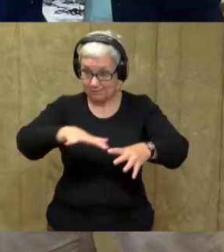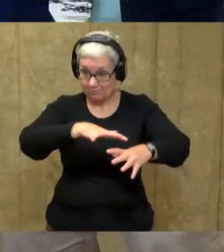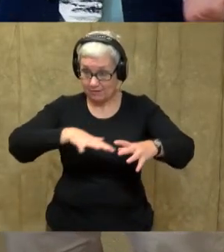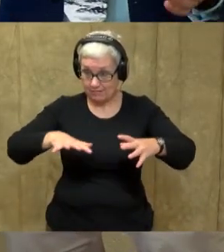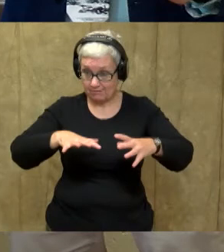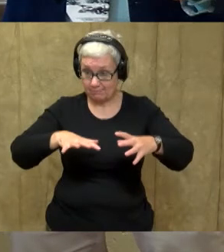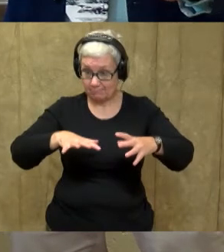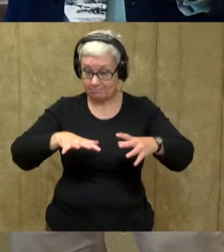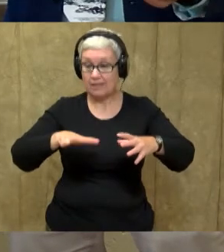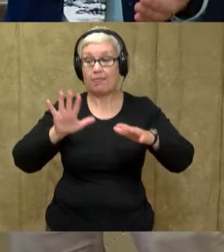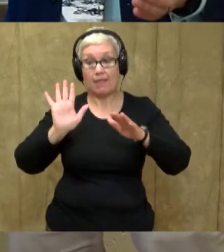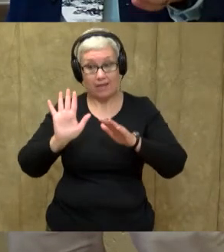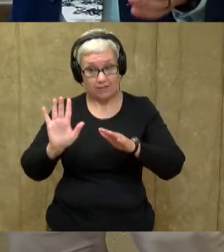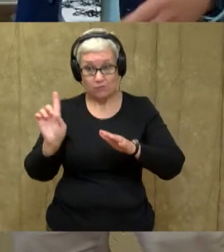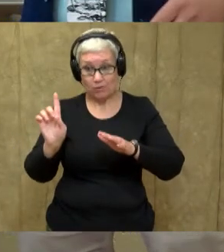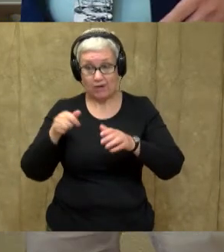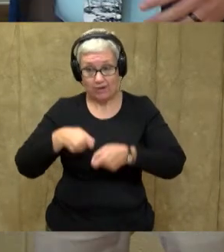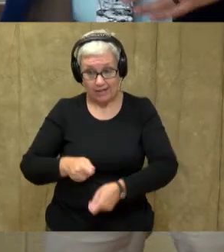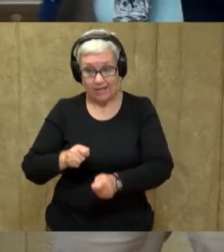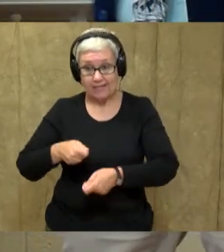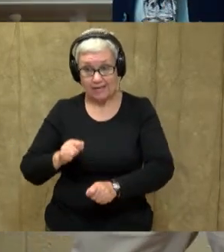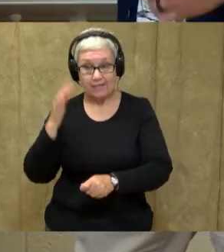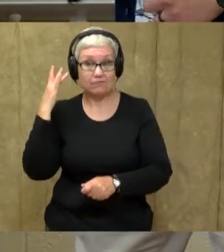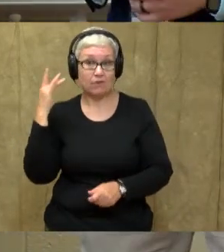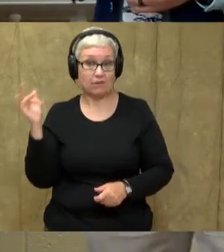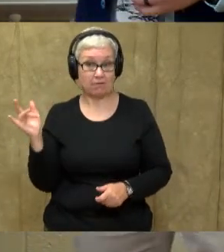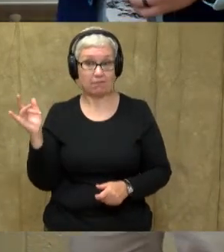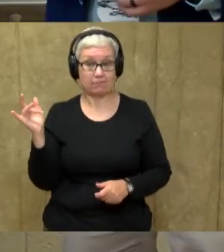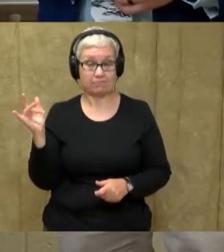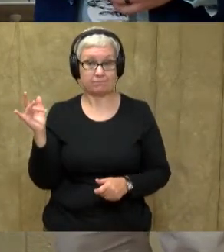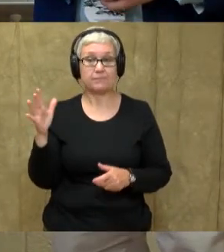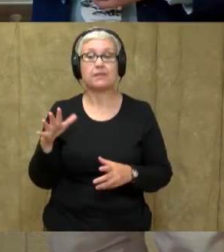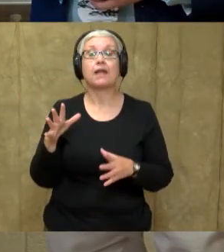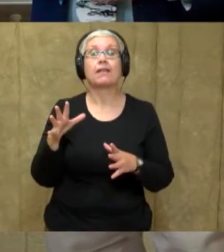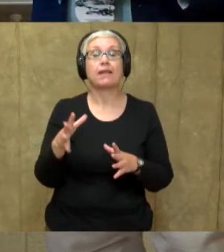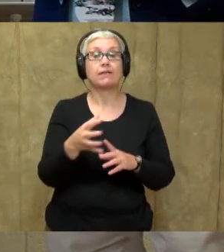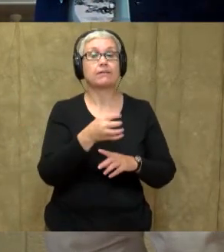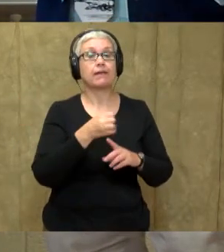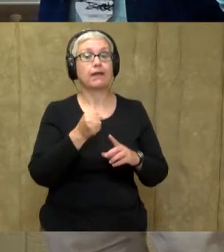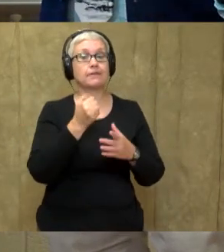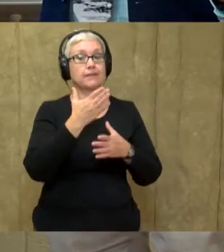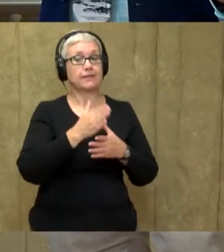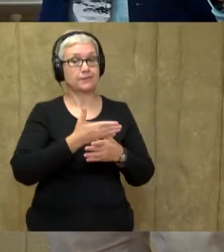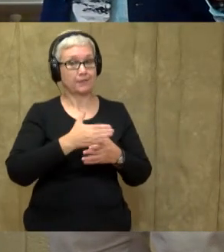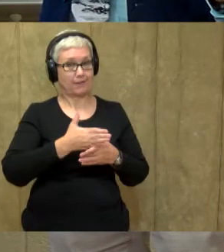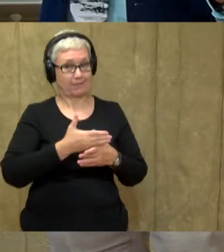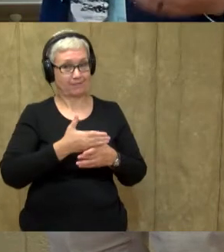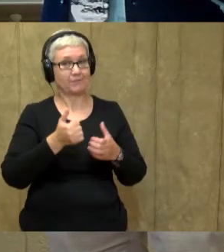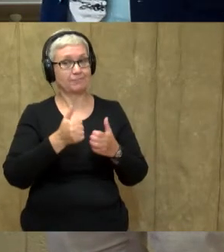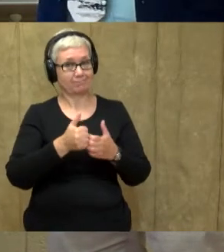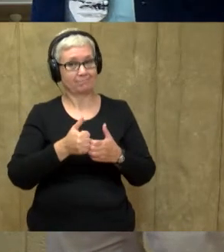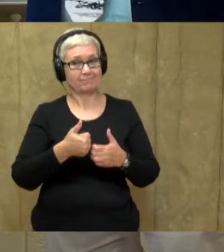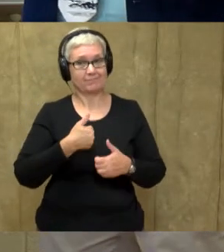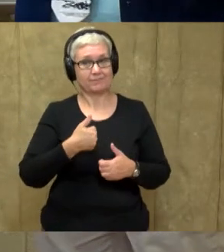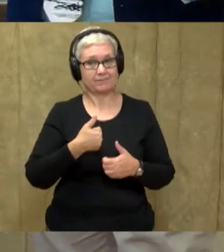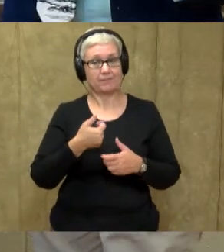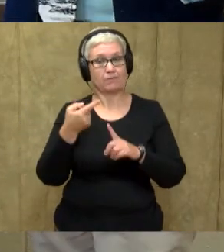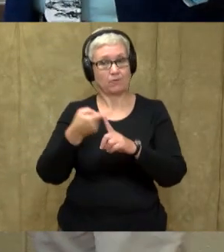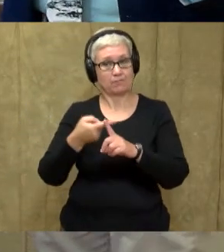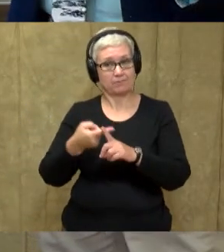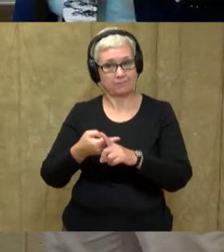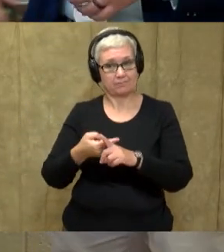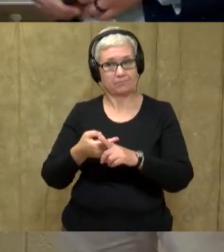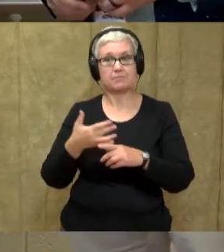they're gonna dig for the gold, and then he's gonna kinda take some of his share for renting out his property. So he doesn't have to do any of the work.